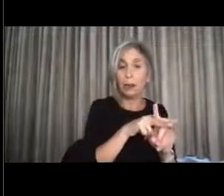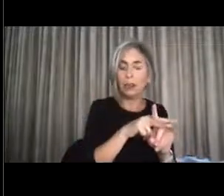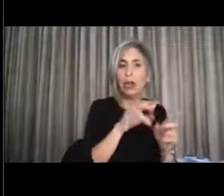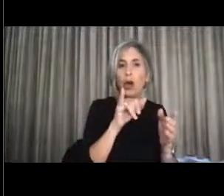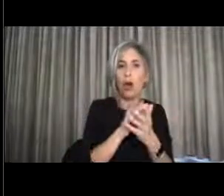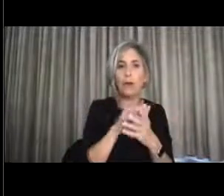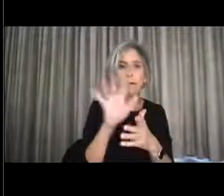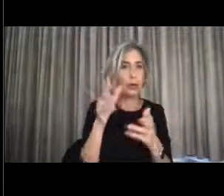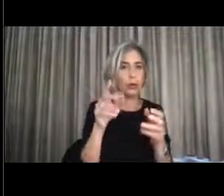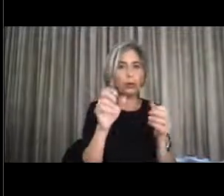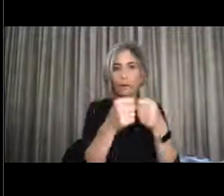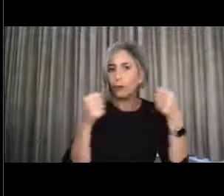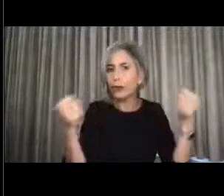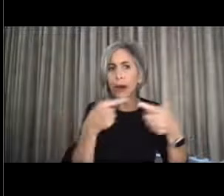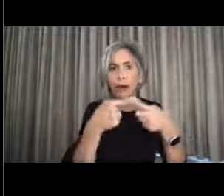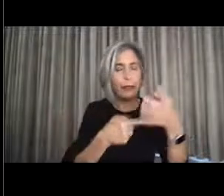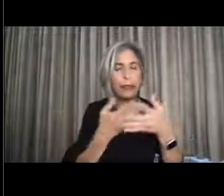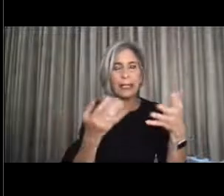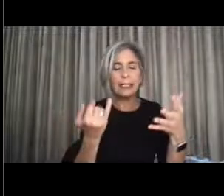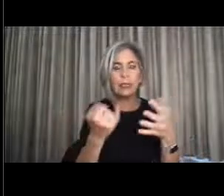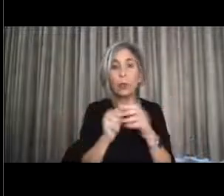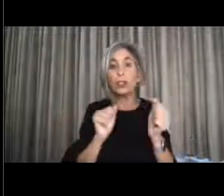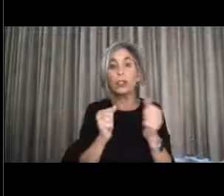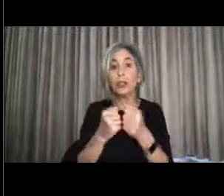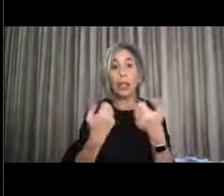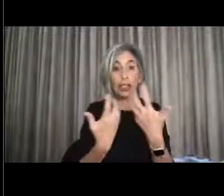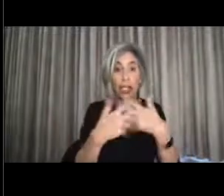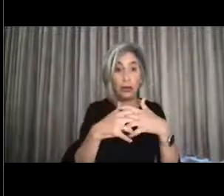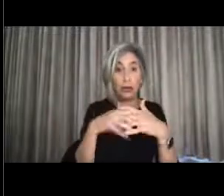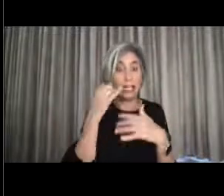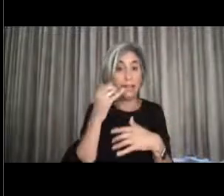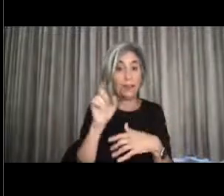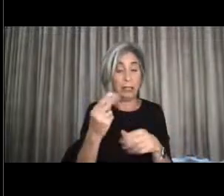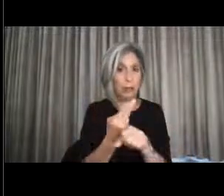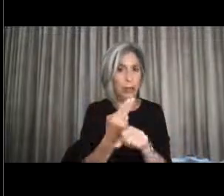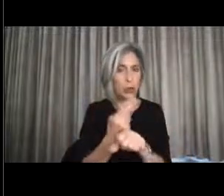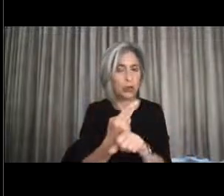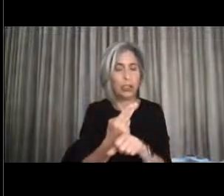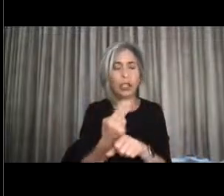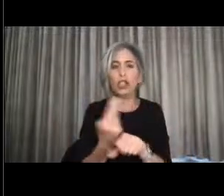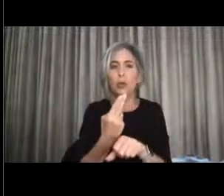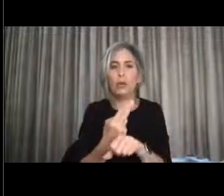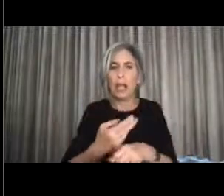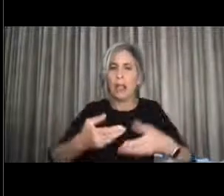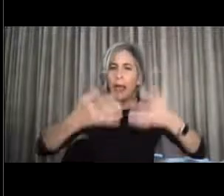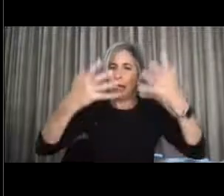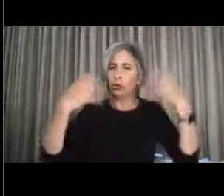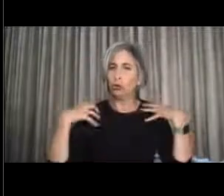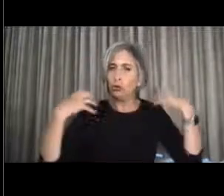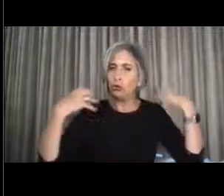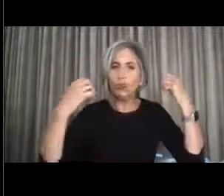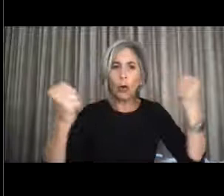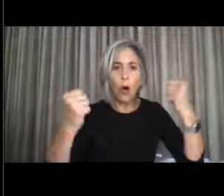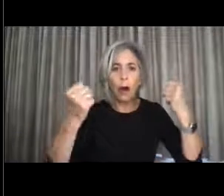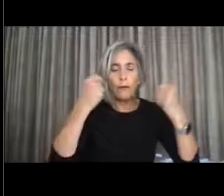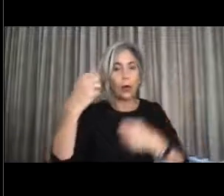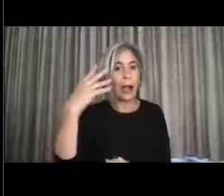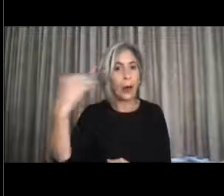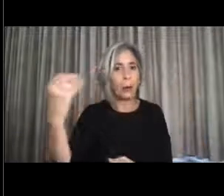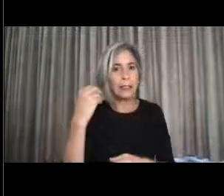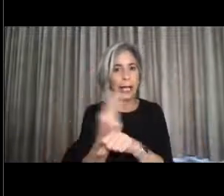the generator. If an extension cord must be used, use one that is grounded, heavy duty, and for outdoor